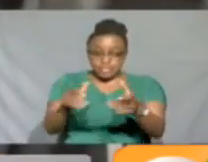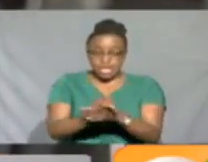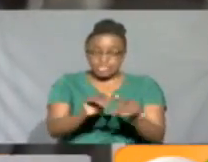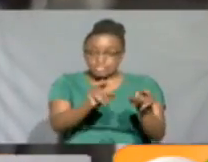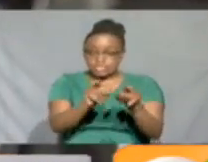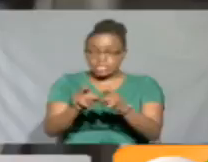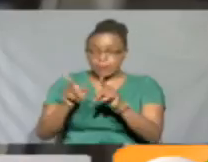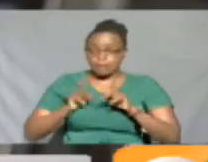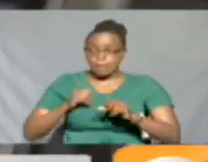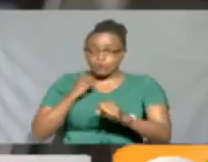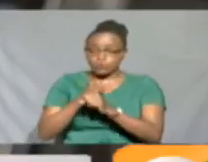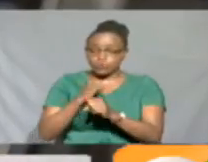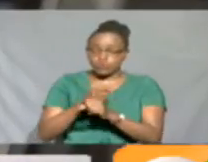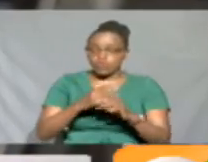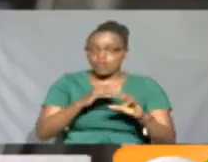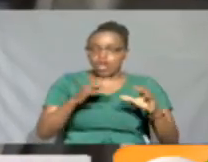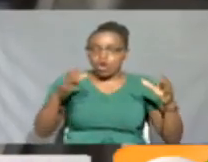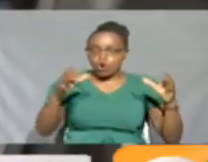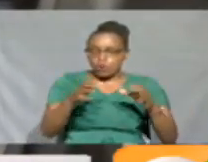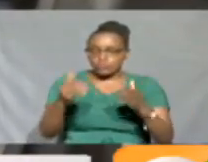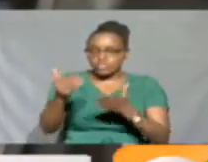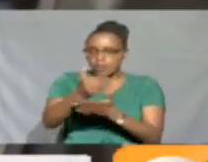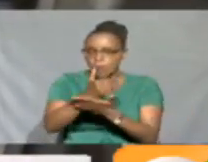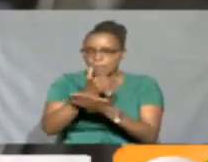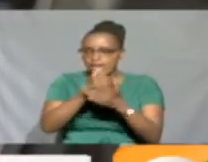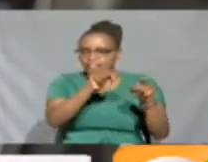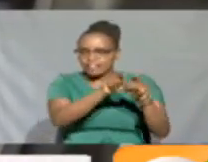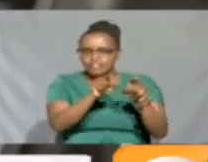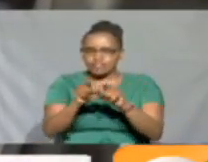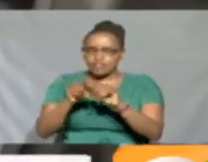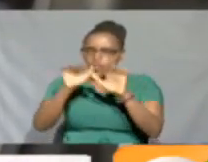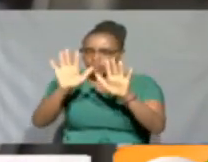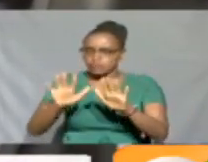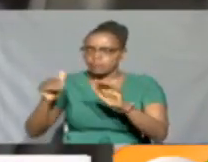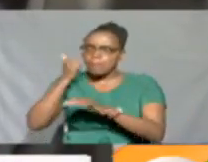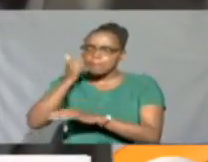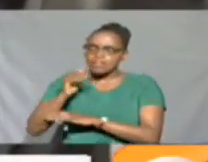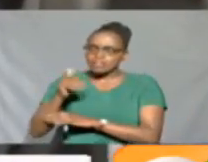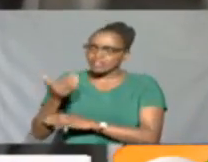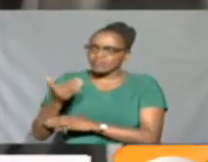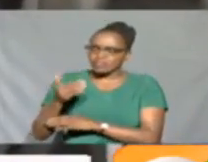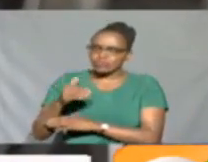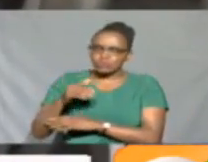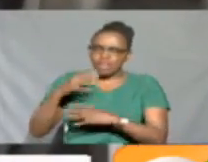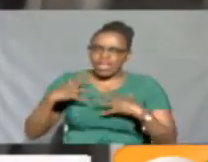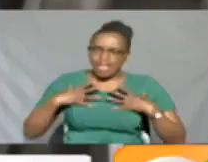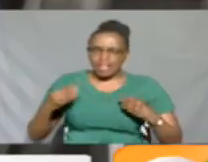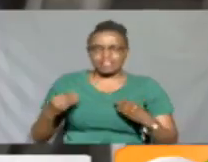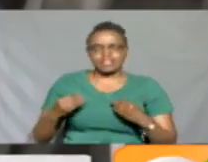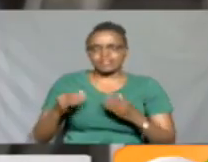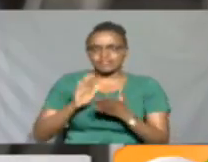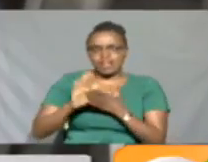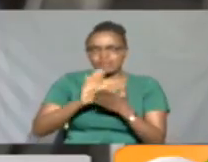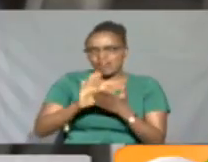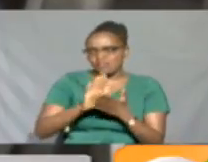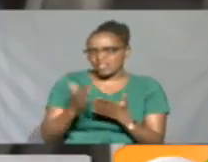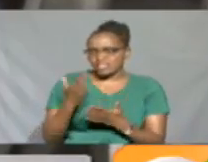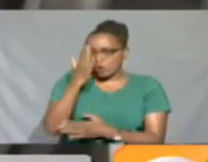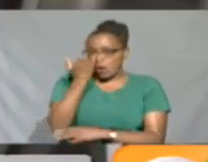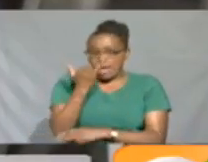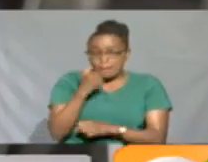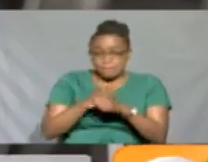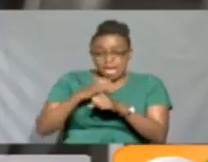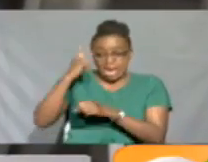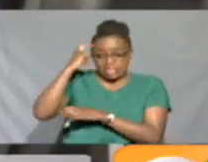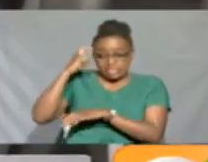those who are doing community mobilization to also do campaigns on patients to be seeking health immediately. It makes sense when